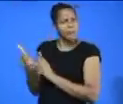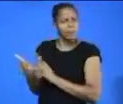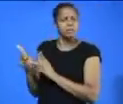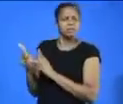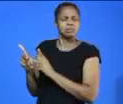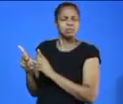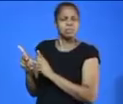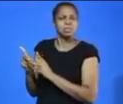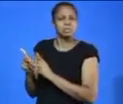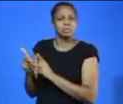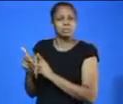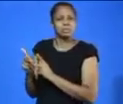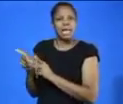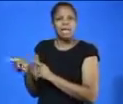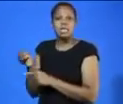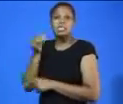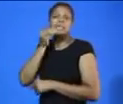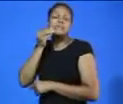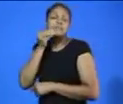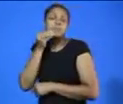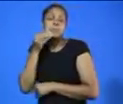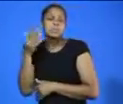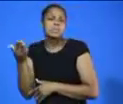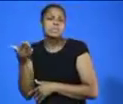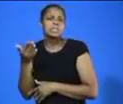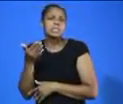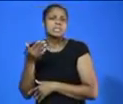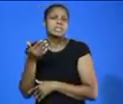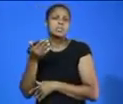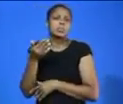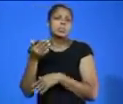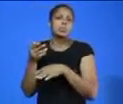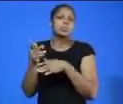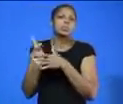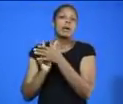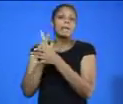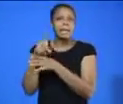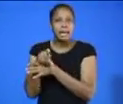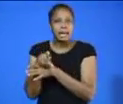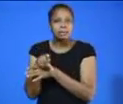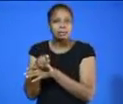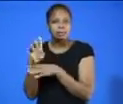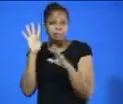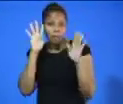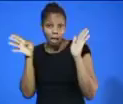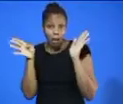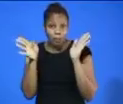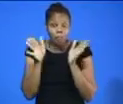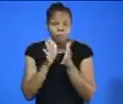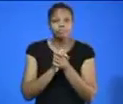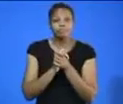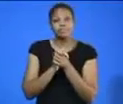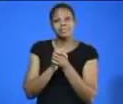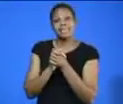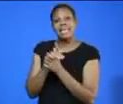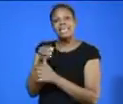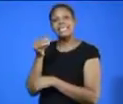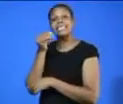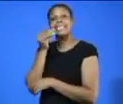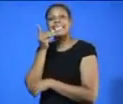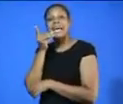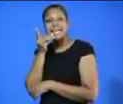His diet was plant-based. Hello? His